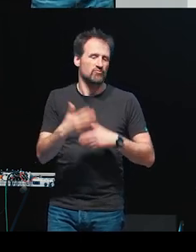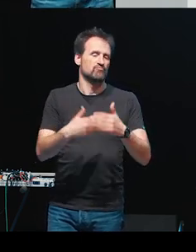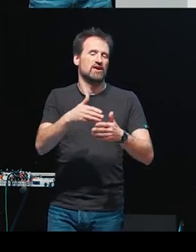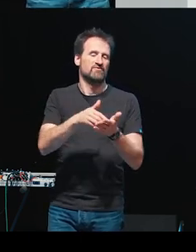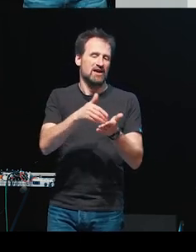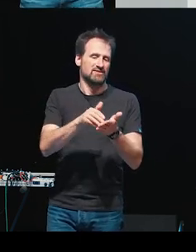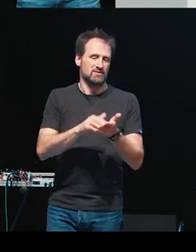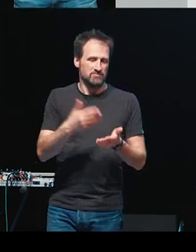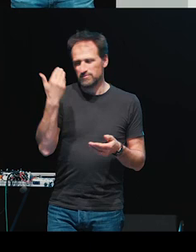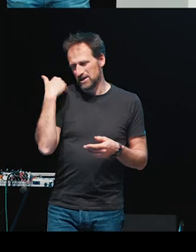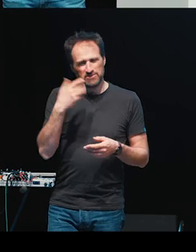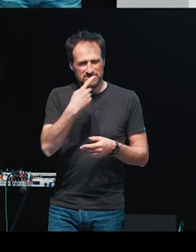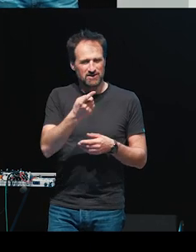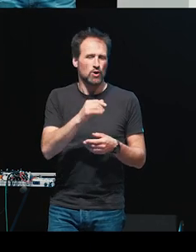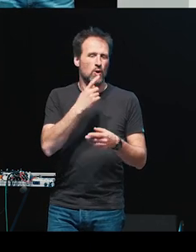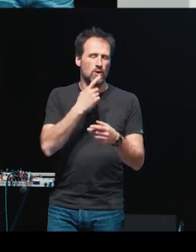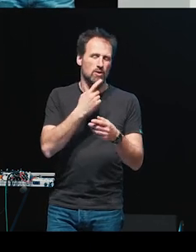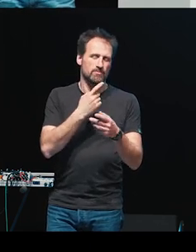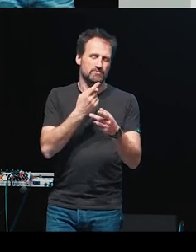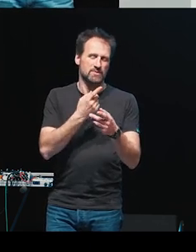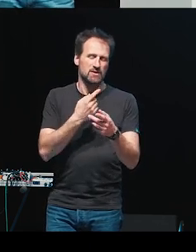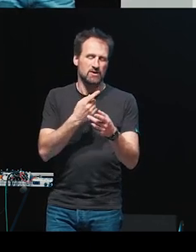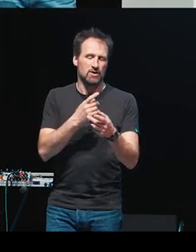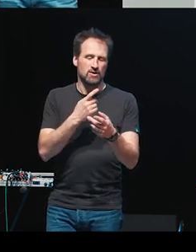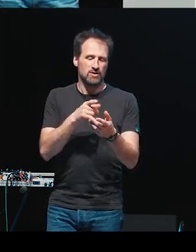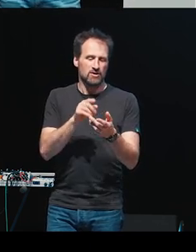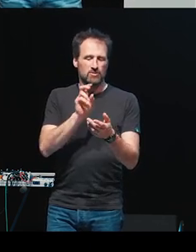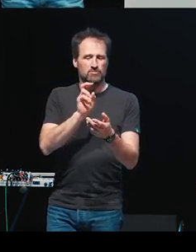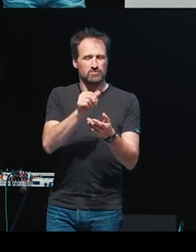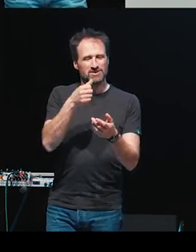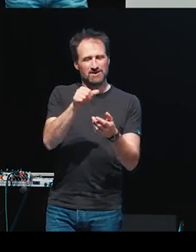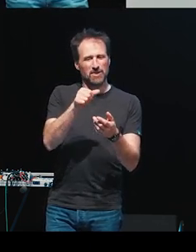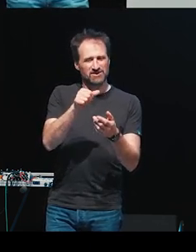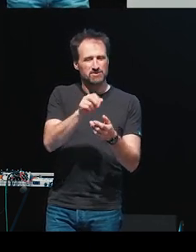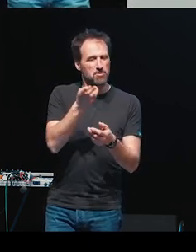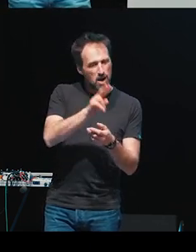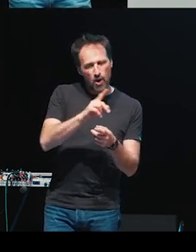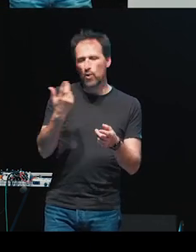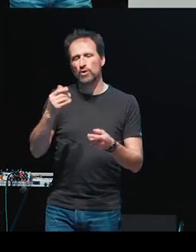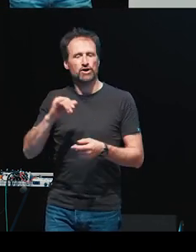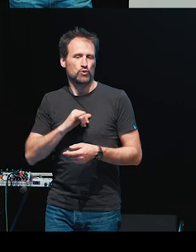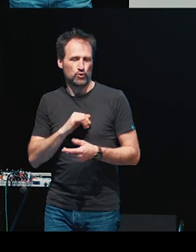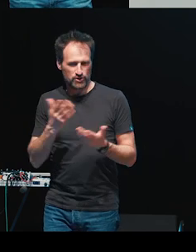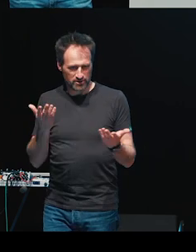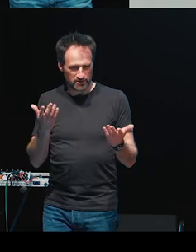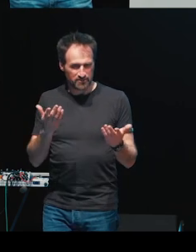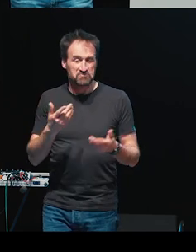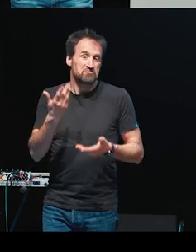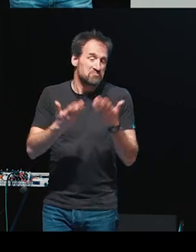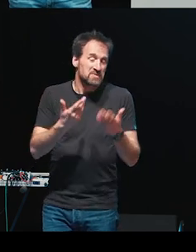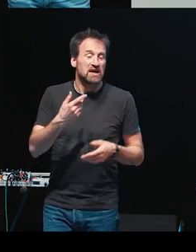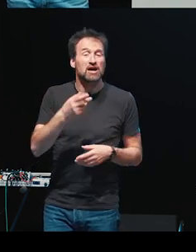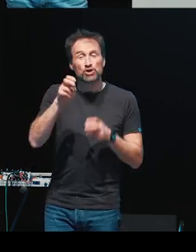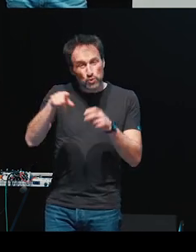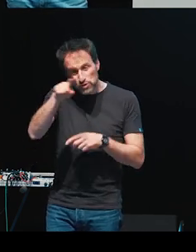example which I gave earlier. If I'm running this green button example because I assume that the users like green, and